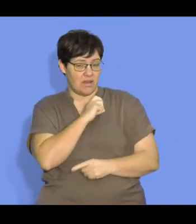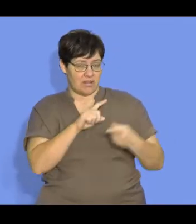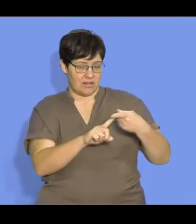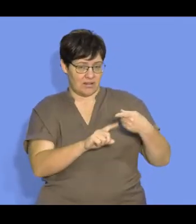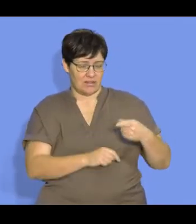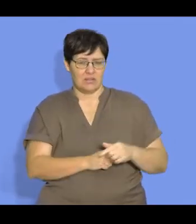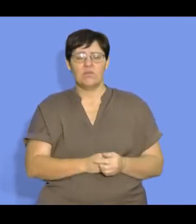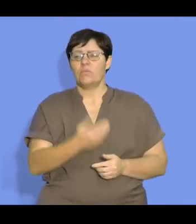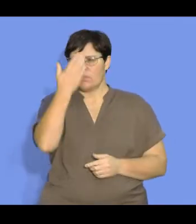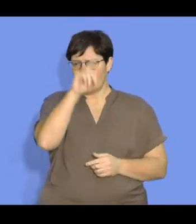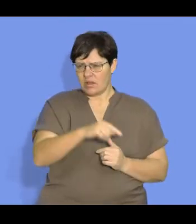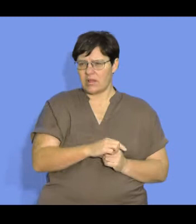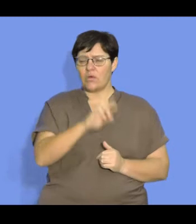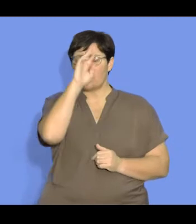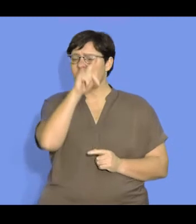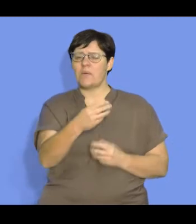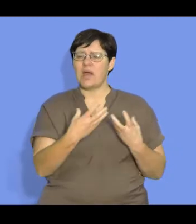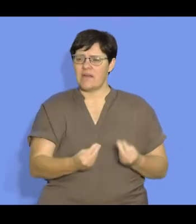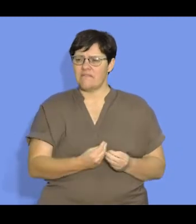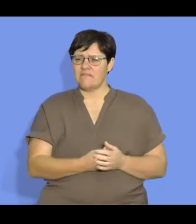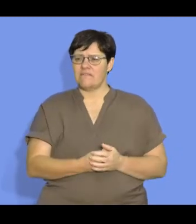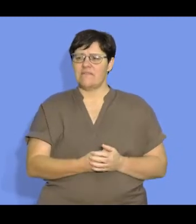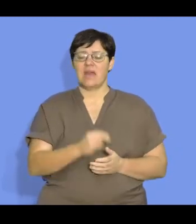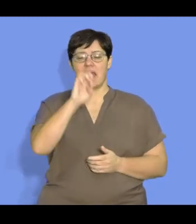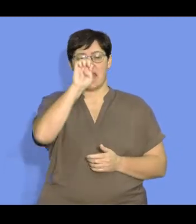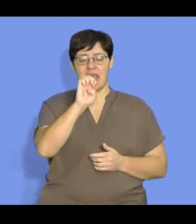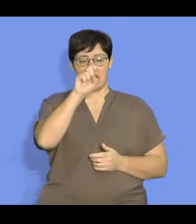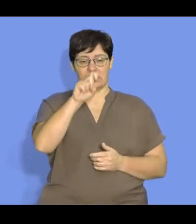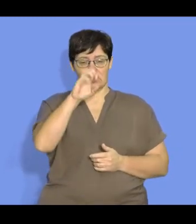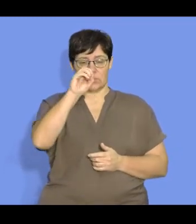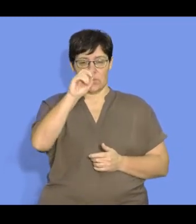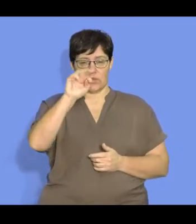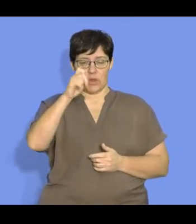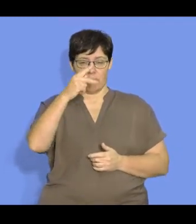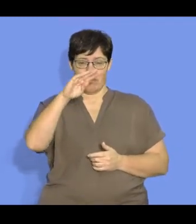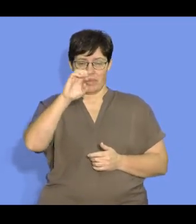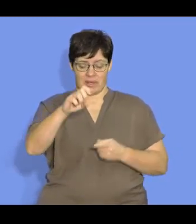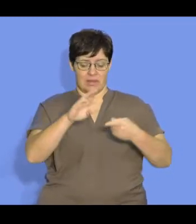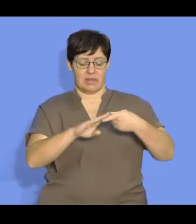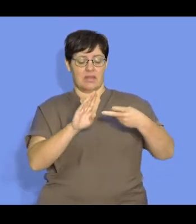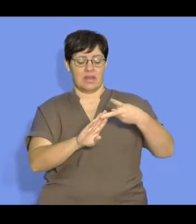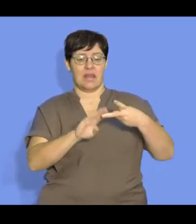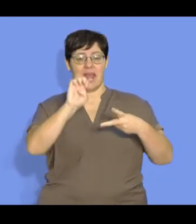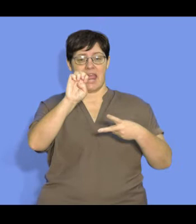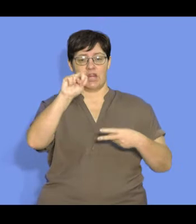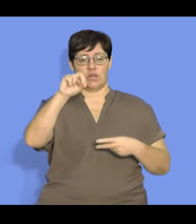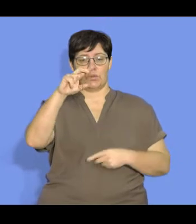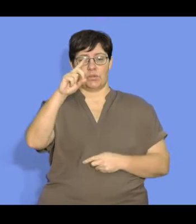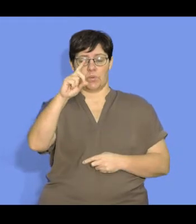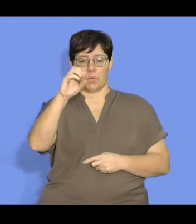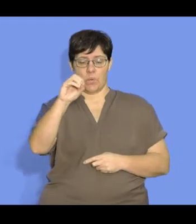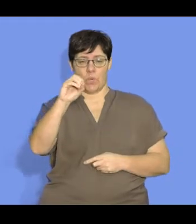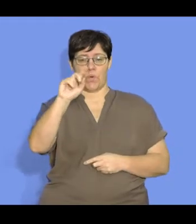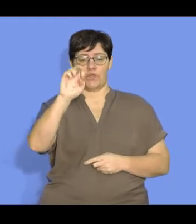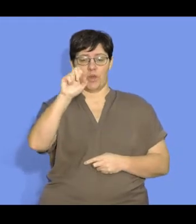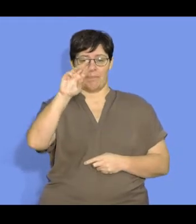Firstly, we have the energy profile graphs where we know and we can remember we have the exothermic and the endothermic graphs.